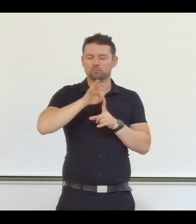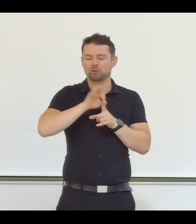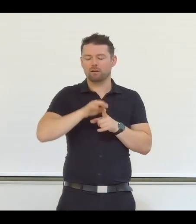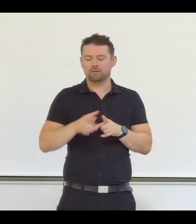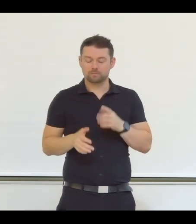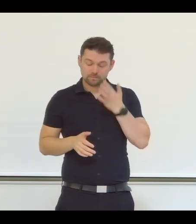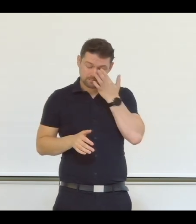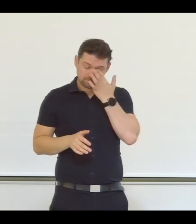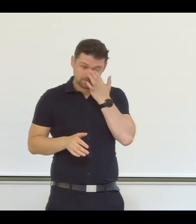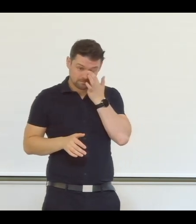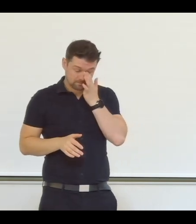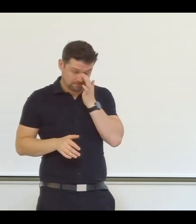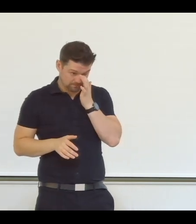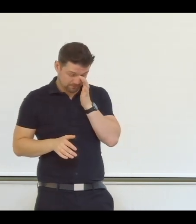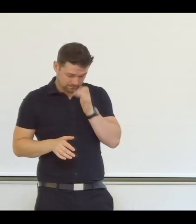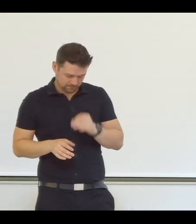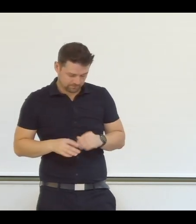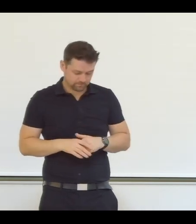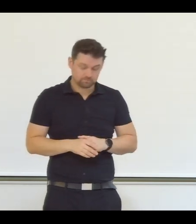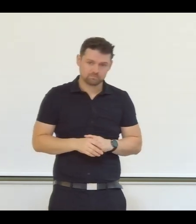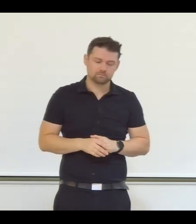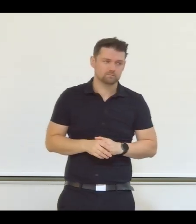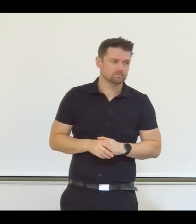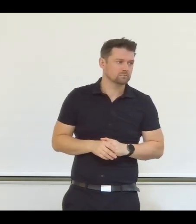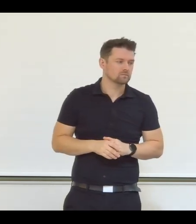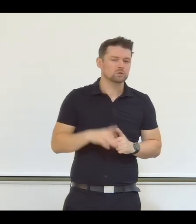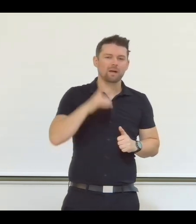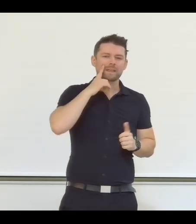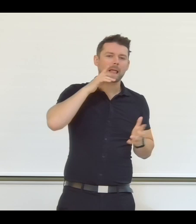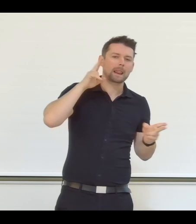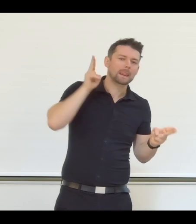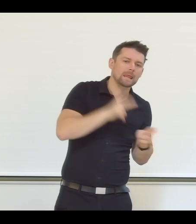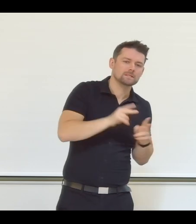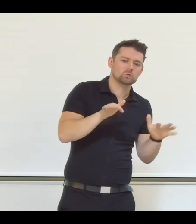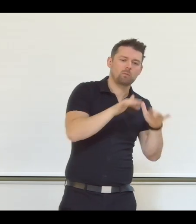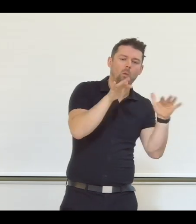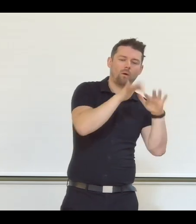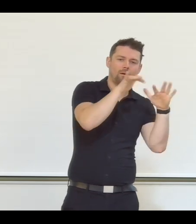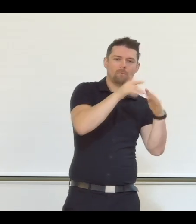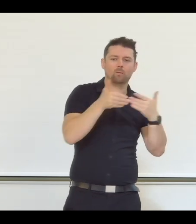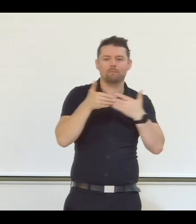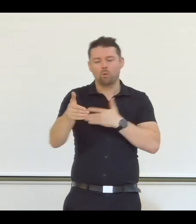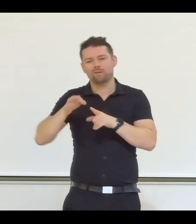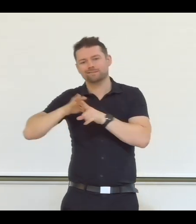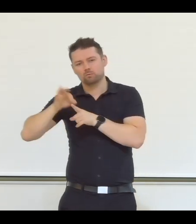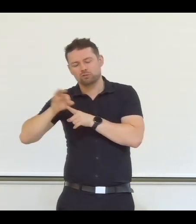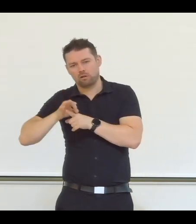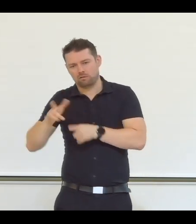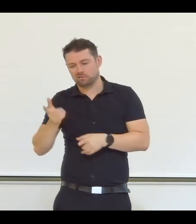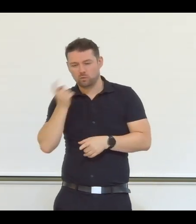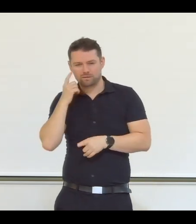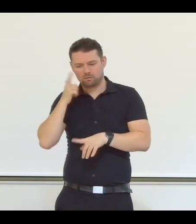less, I think it's less smoke that's generated, but generally the temperatures can be higher in